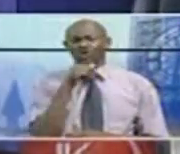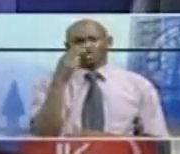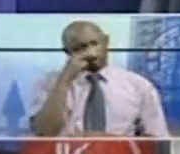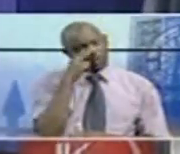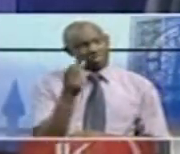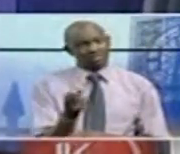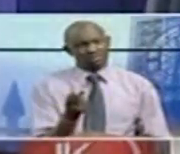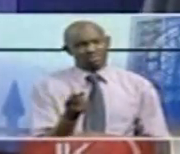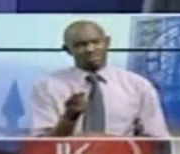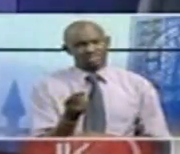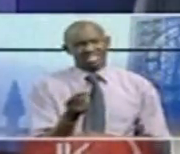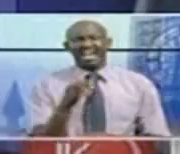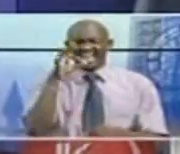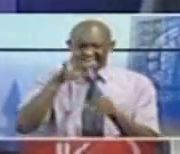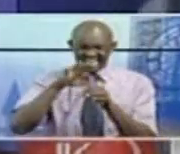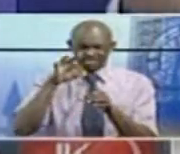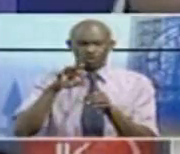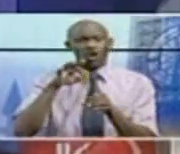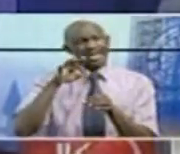joke. The electoral commission